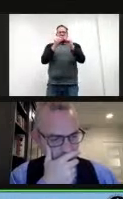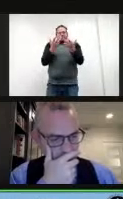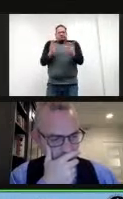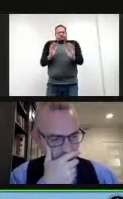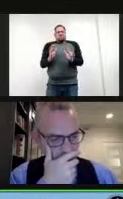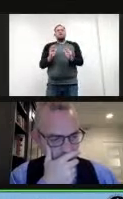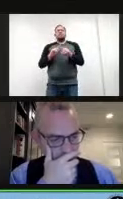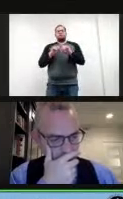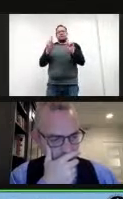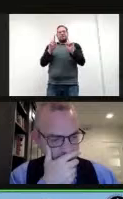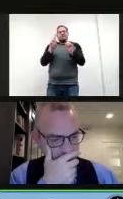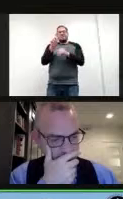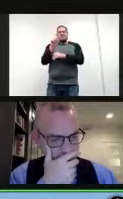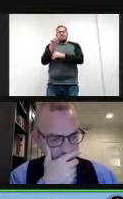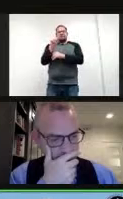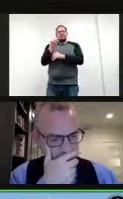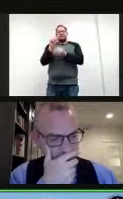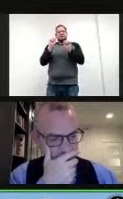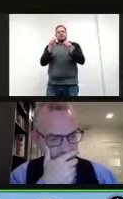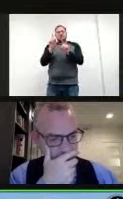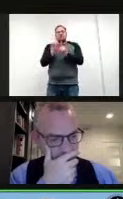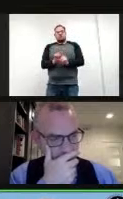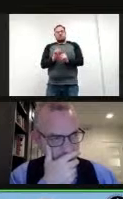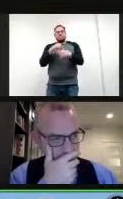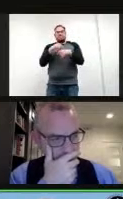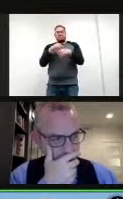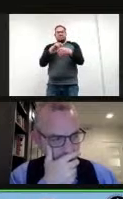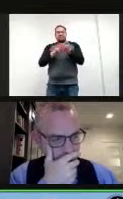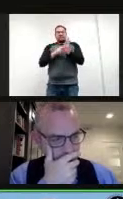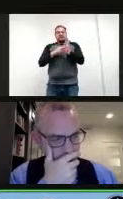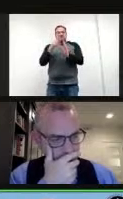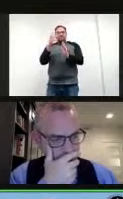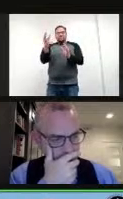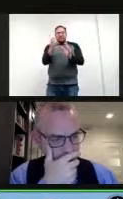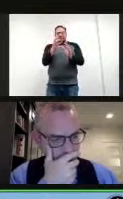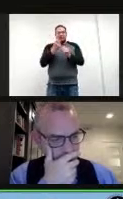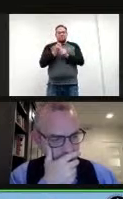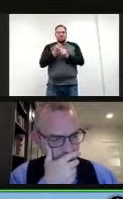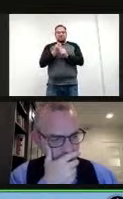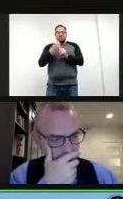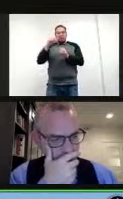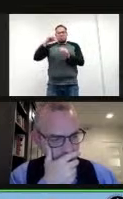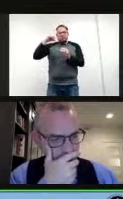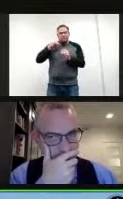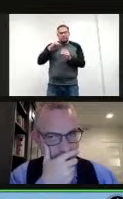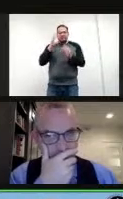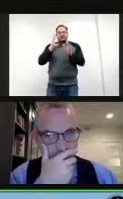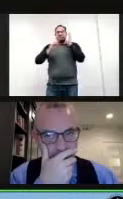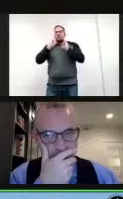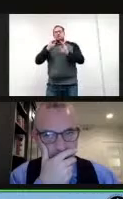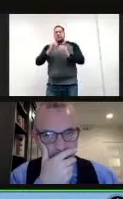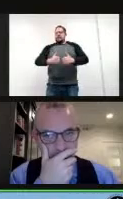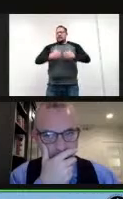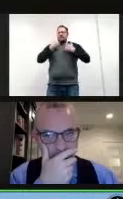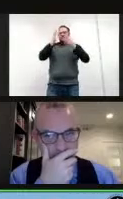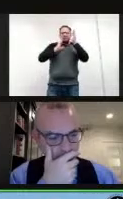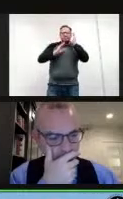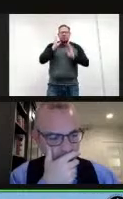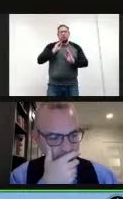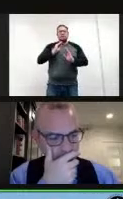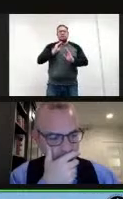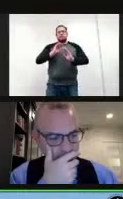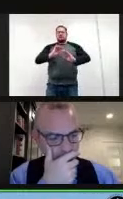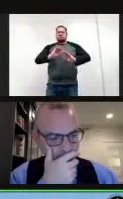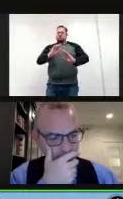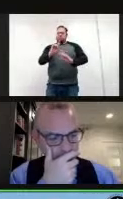data can also mean capturing a qualitative experience or lived experience. So, and the